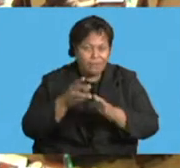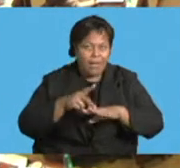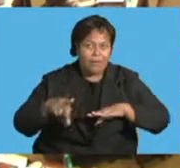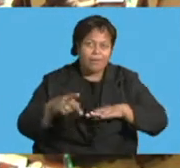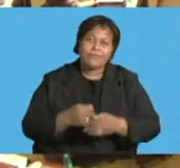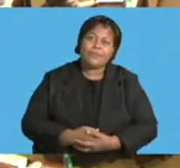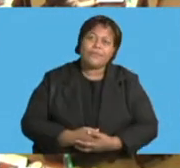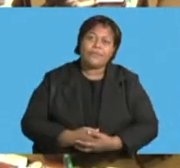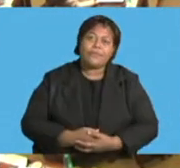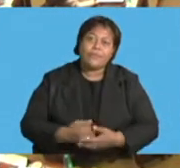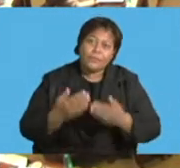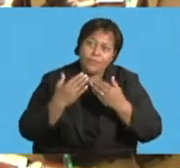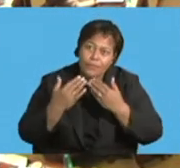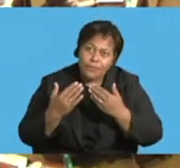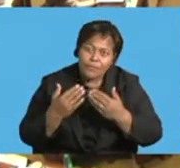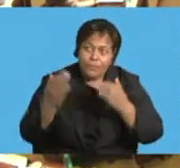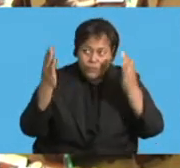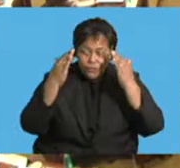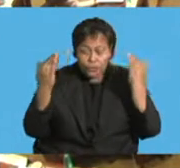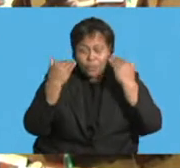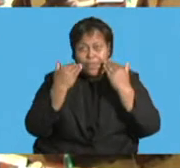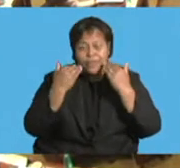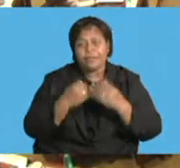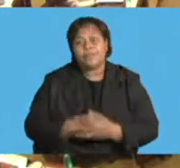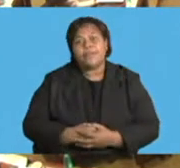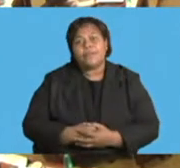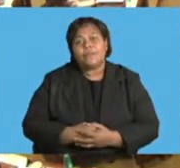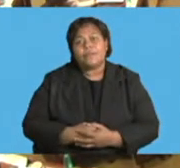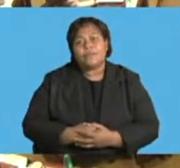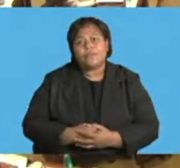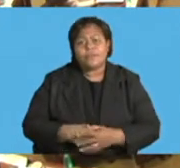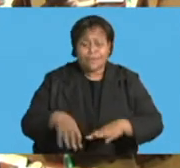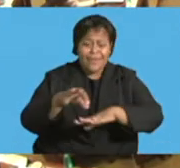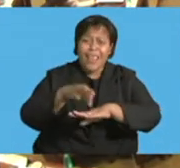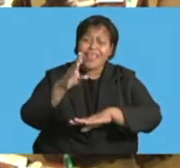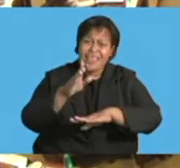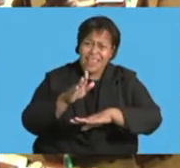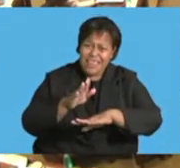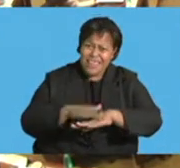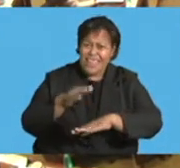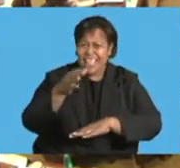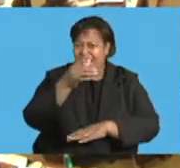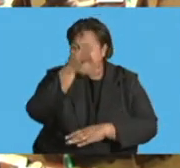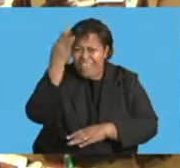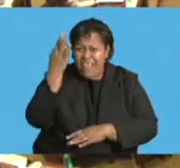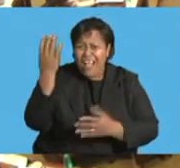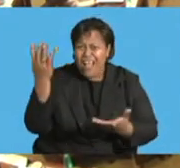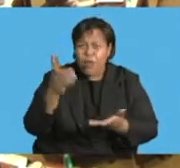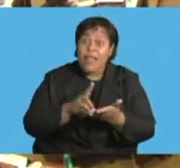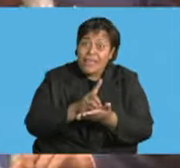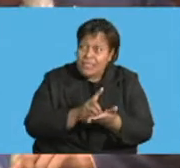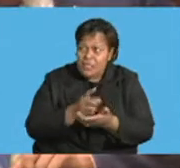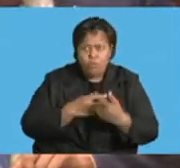Thank you, Honourable Speaker, and I thank the Honourable Member for the question. The dengue is a disease that we are very concerned